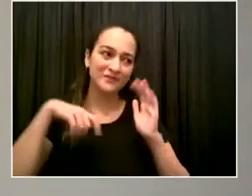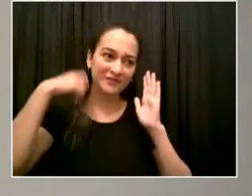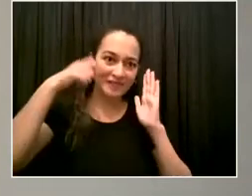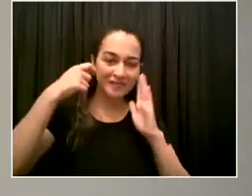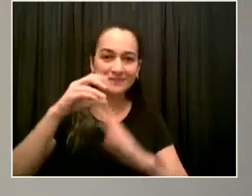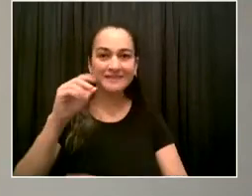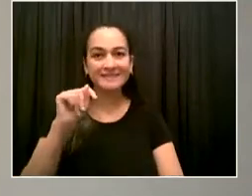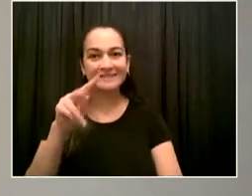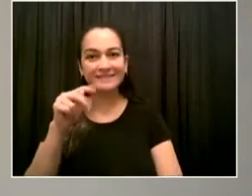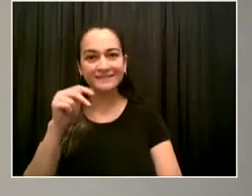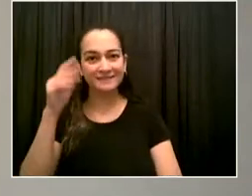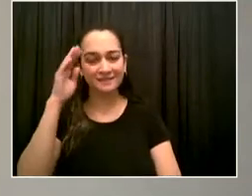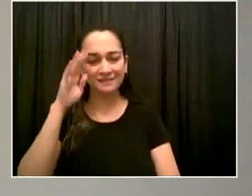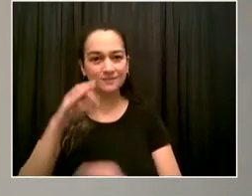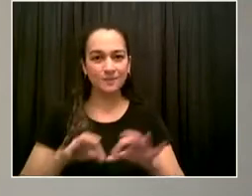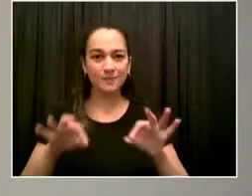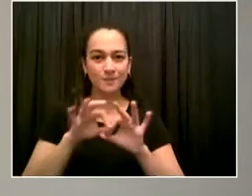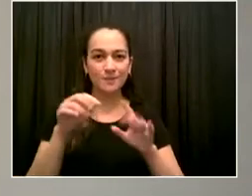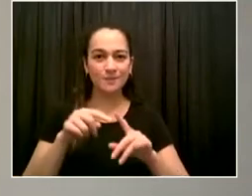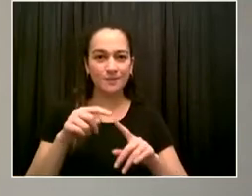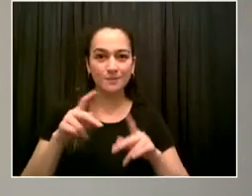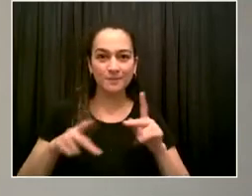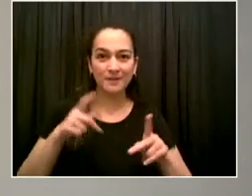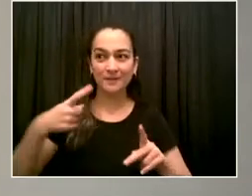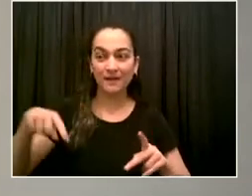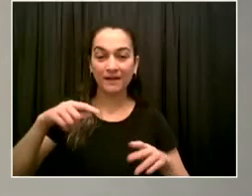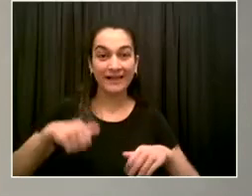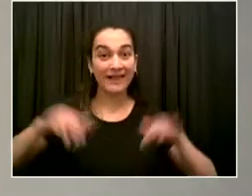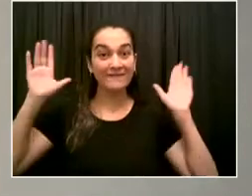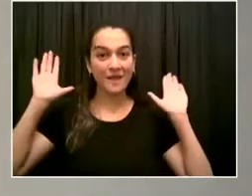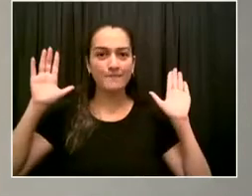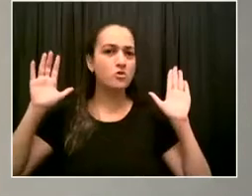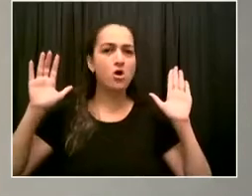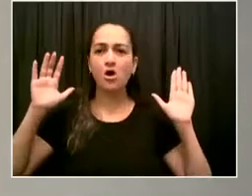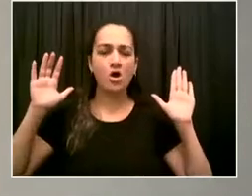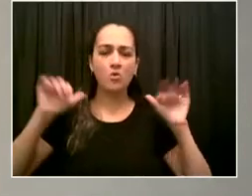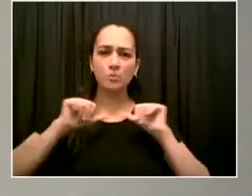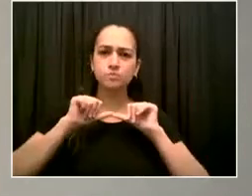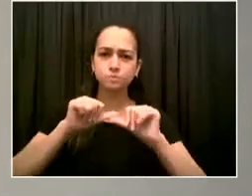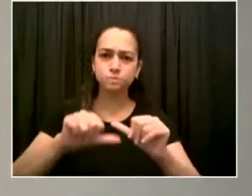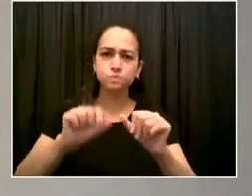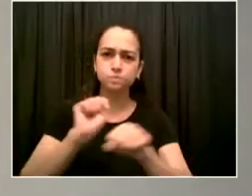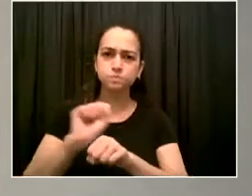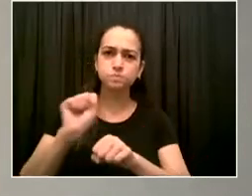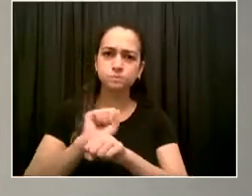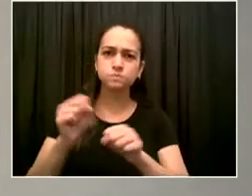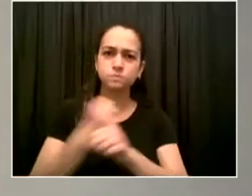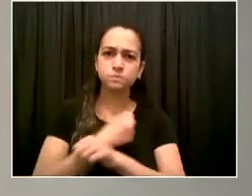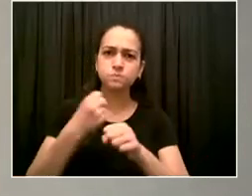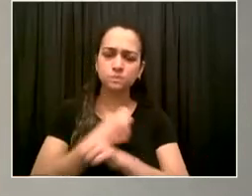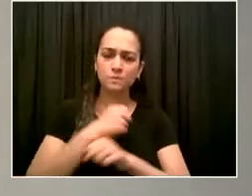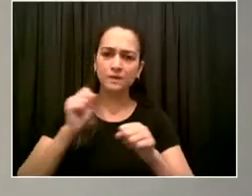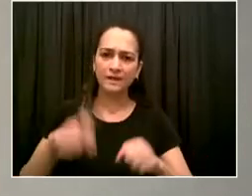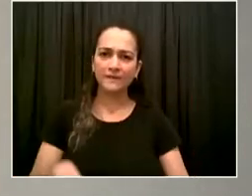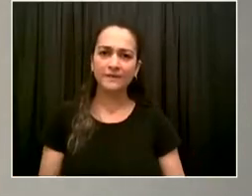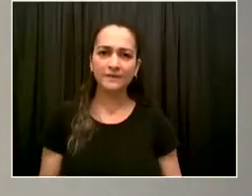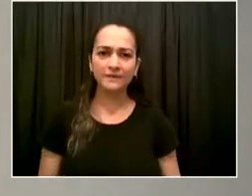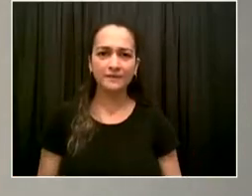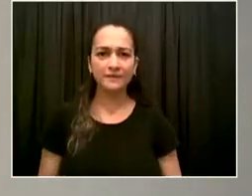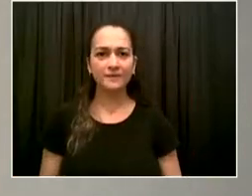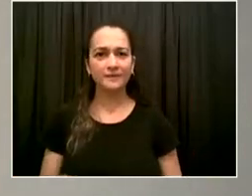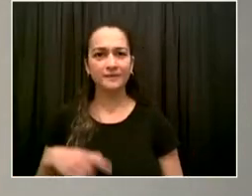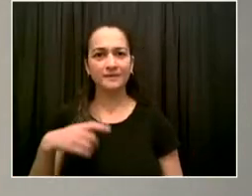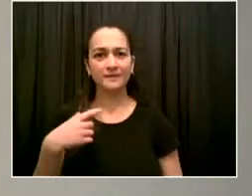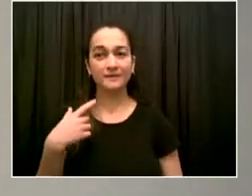they can't be. You can't do better than that. It really is a sign, perhaps, of other things being able